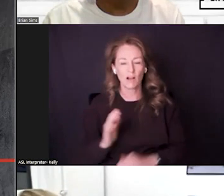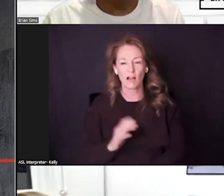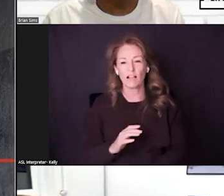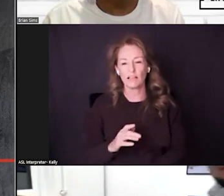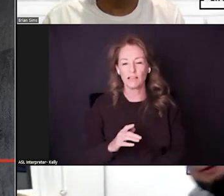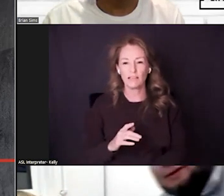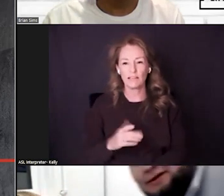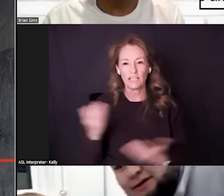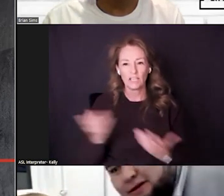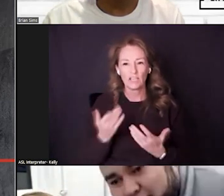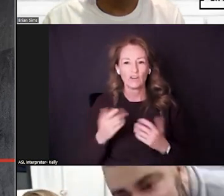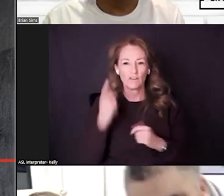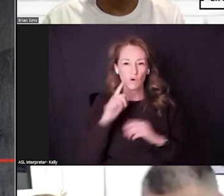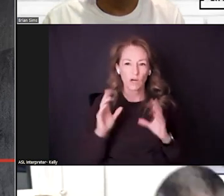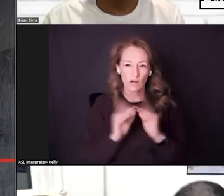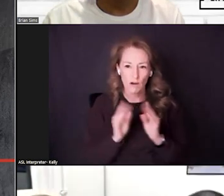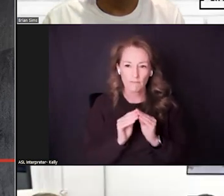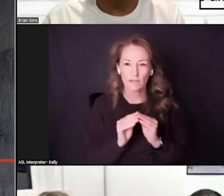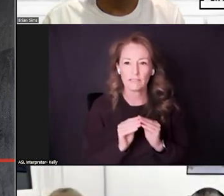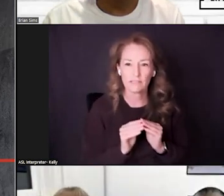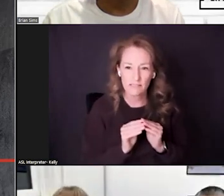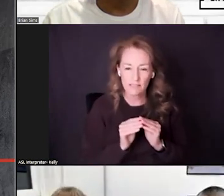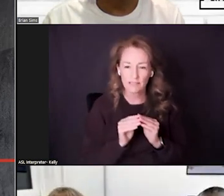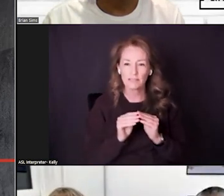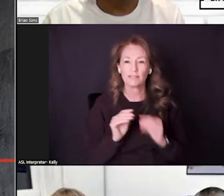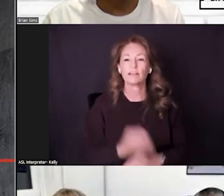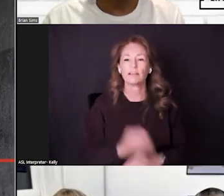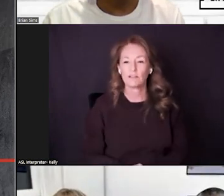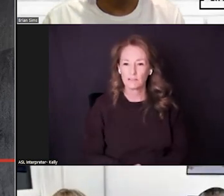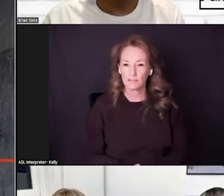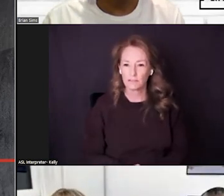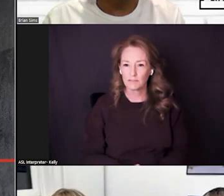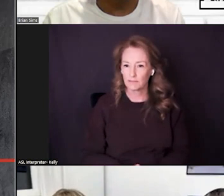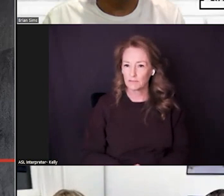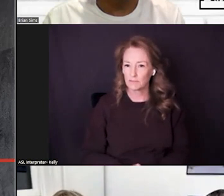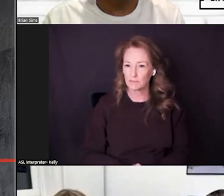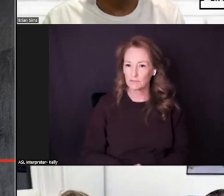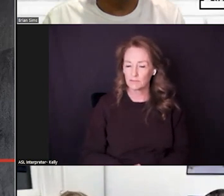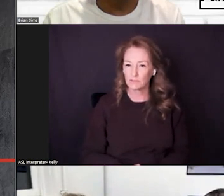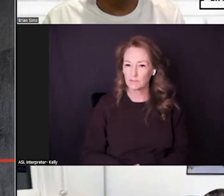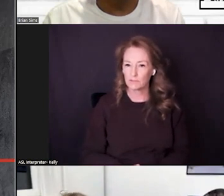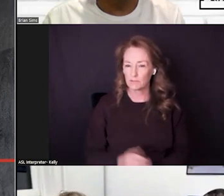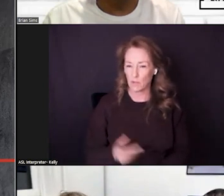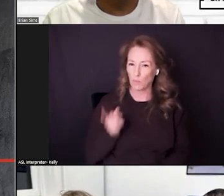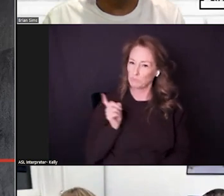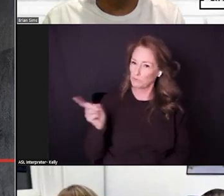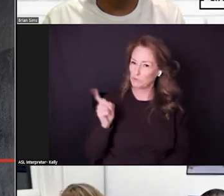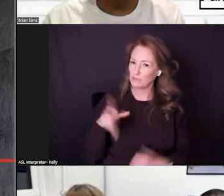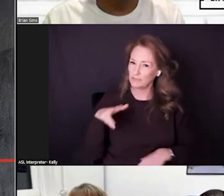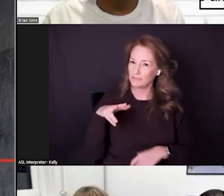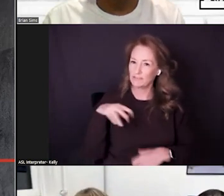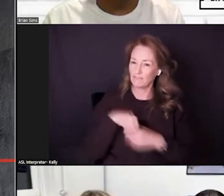I wanted the topic being Indigenous cultures. I wanted to make sure we were well represented. So Hi.